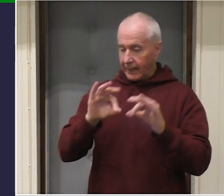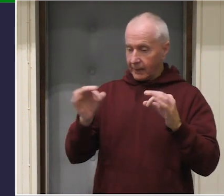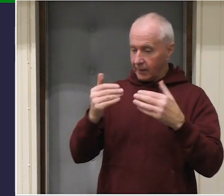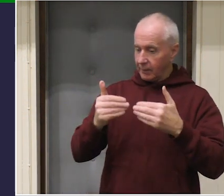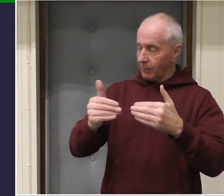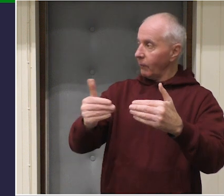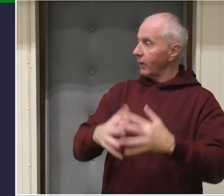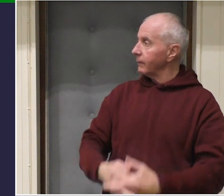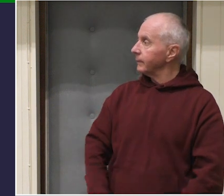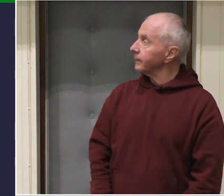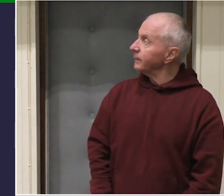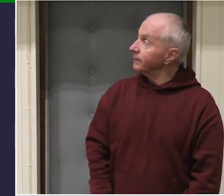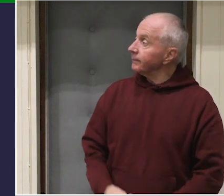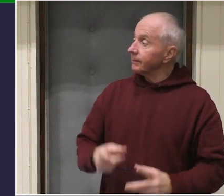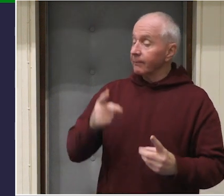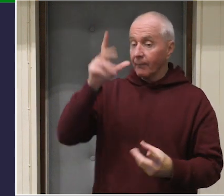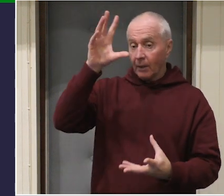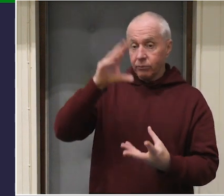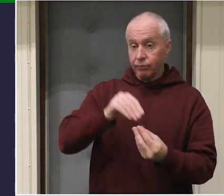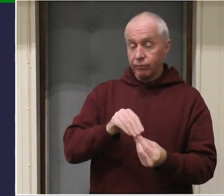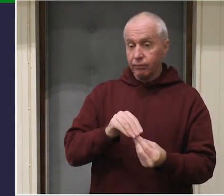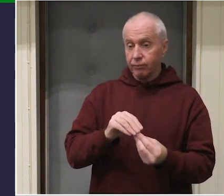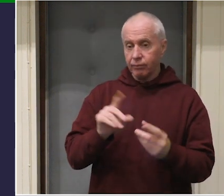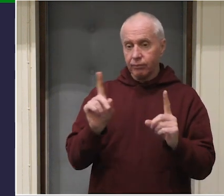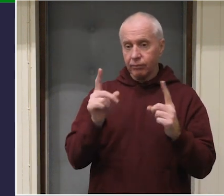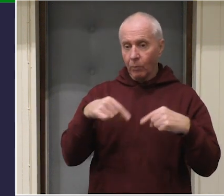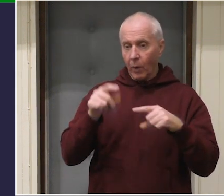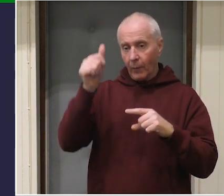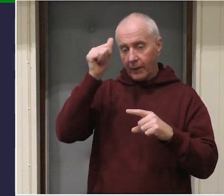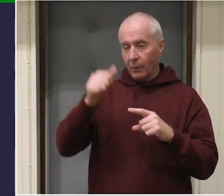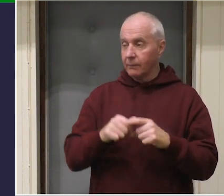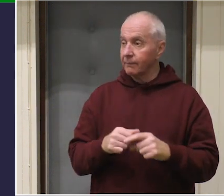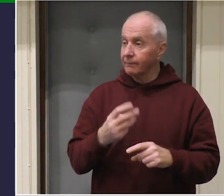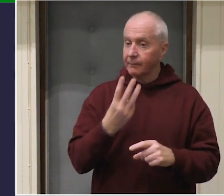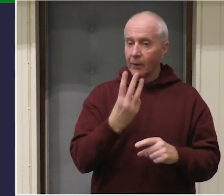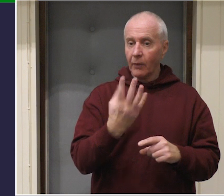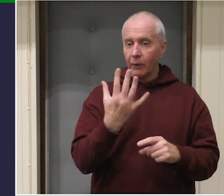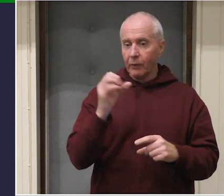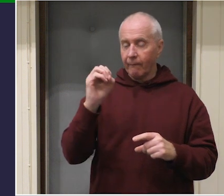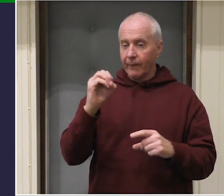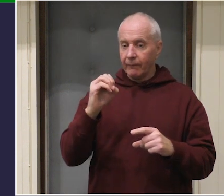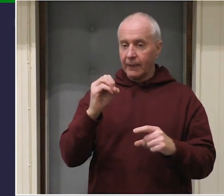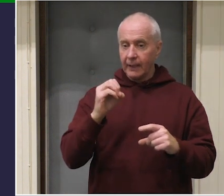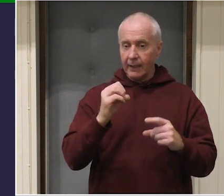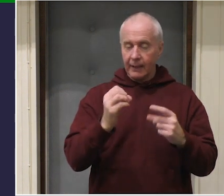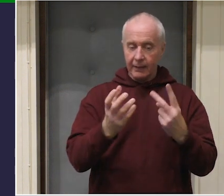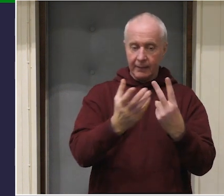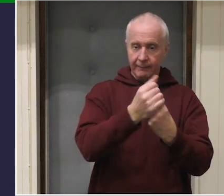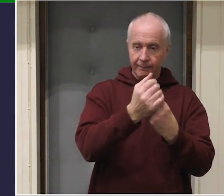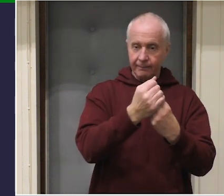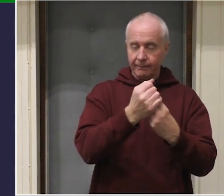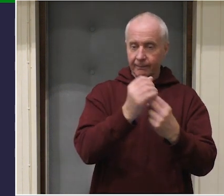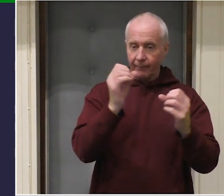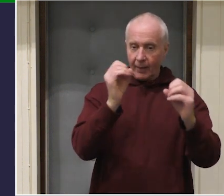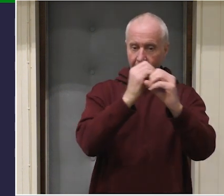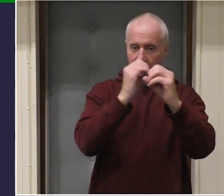So, to summarise what we know, I've done the next slide. Roughly 350 eclipsing binary stars like this are now known.